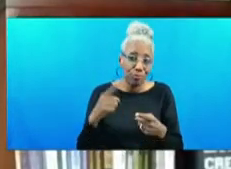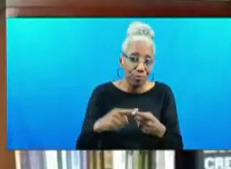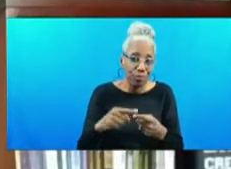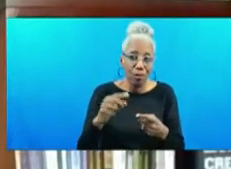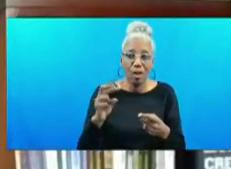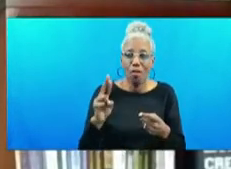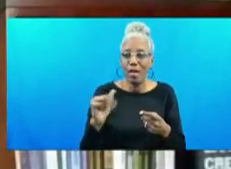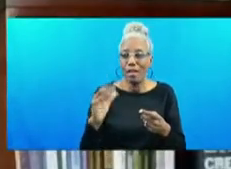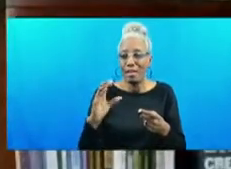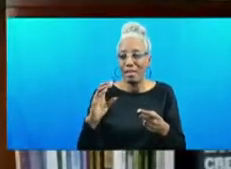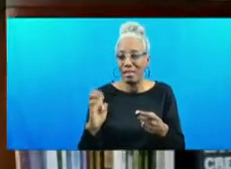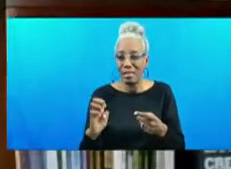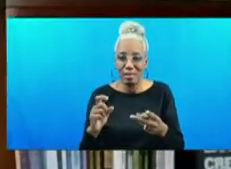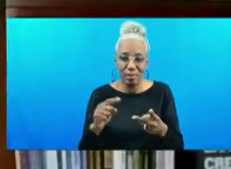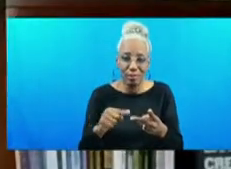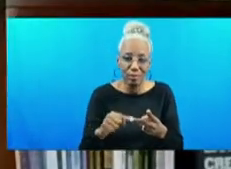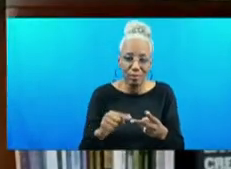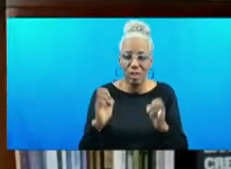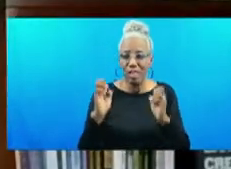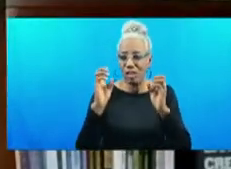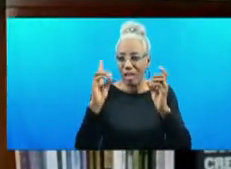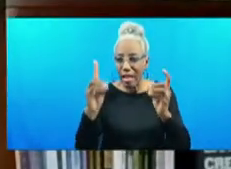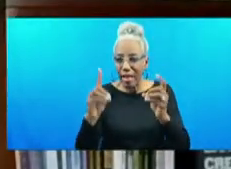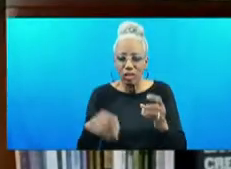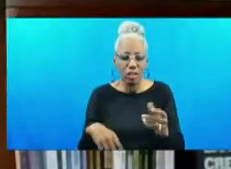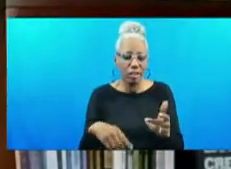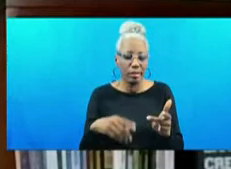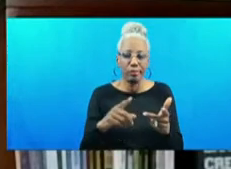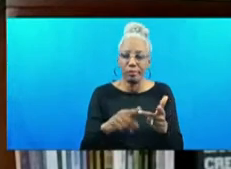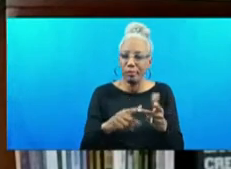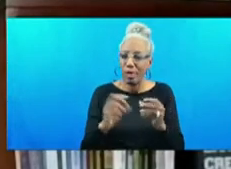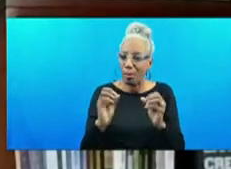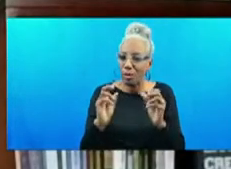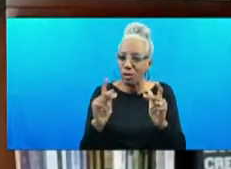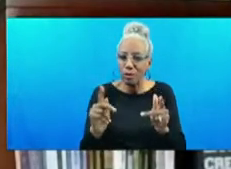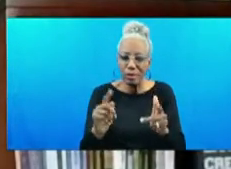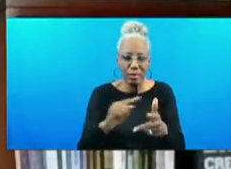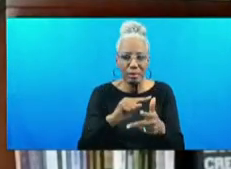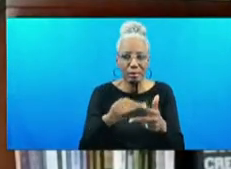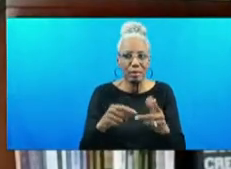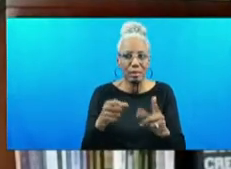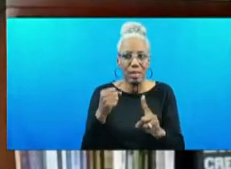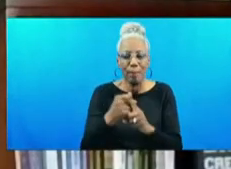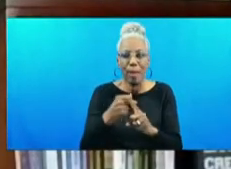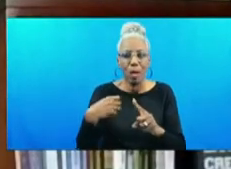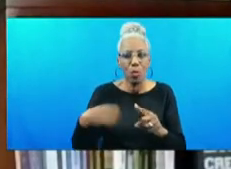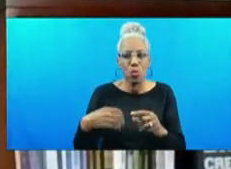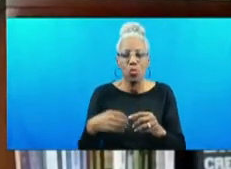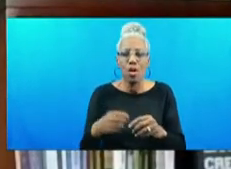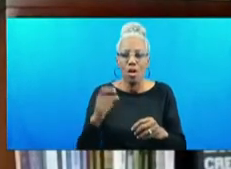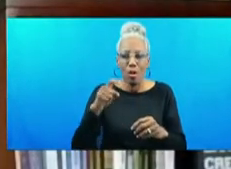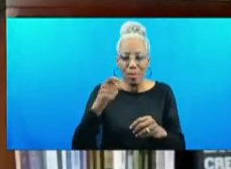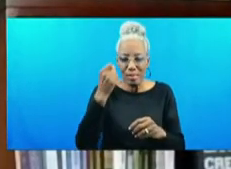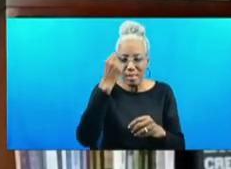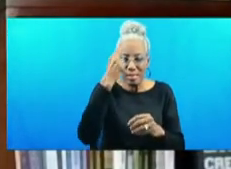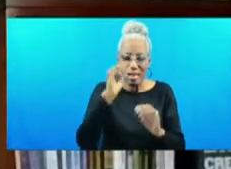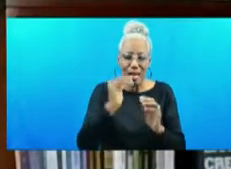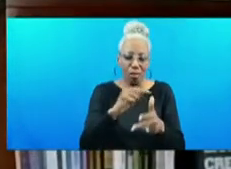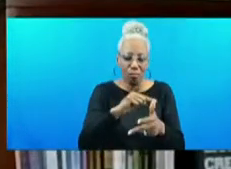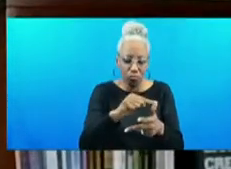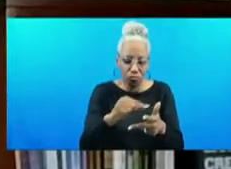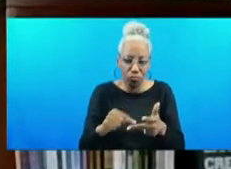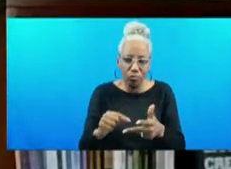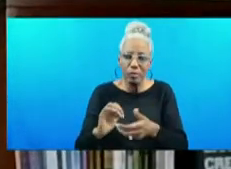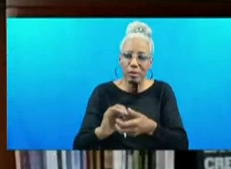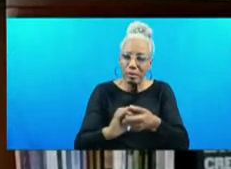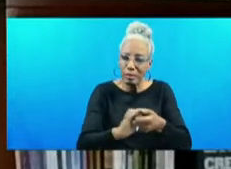and opportunities, and how you have to be acutely aware of how those entities work together. My mother was a food services worker